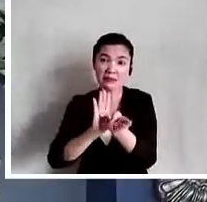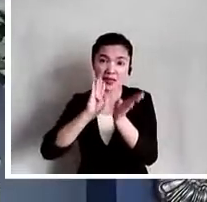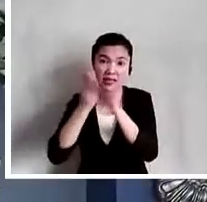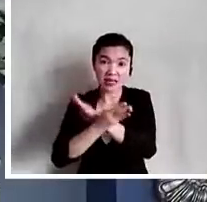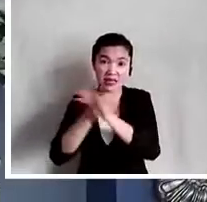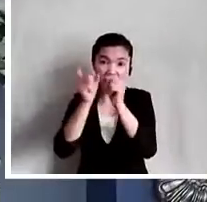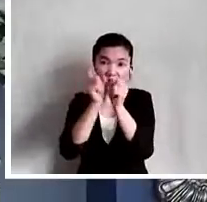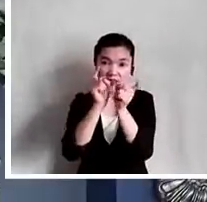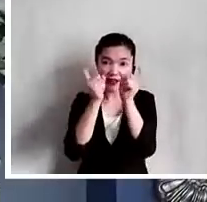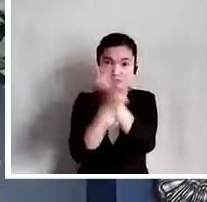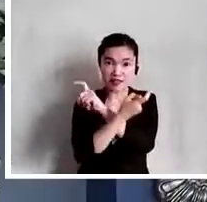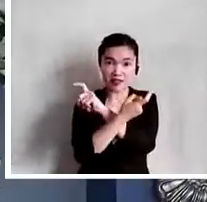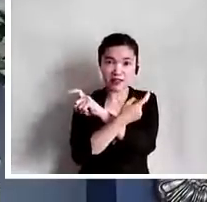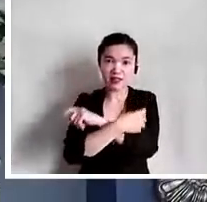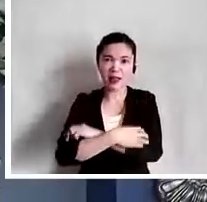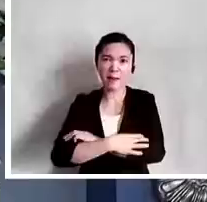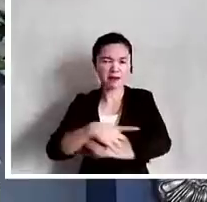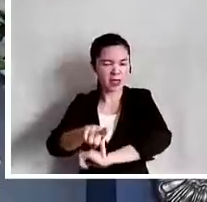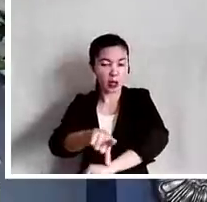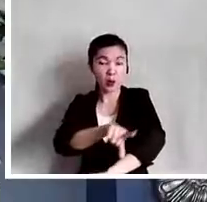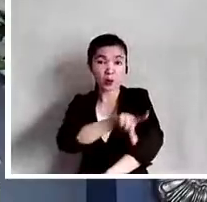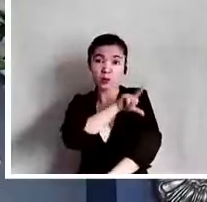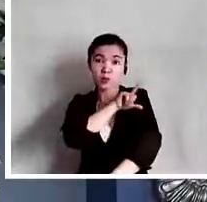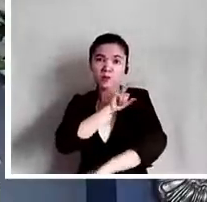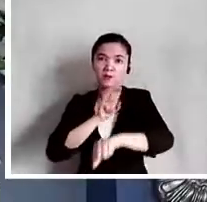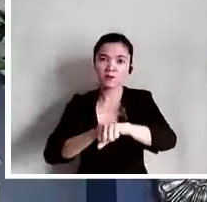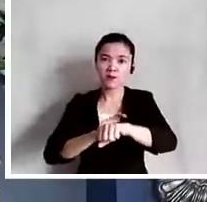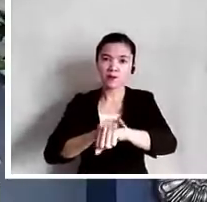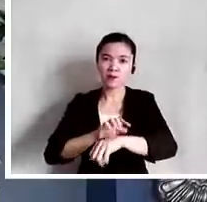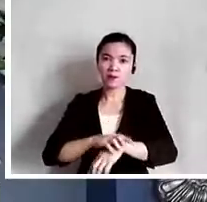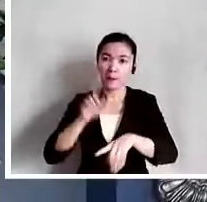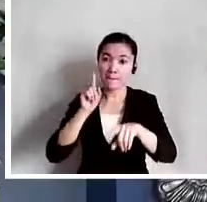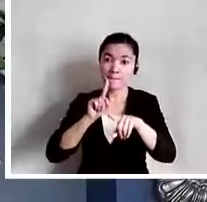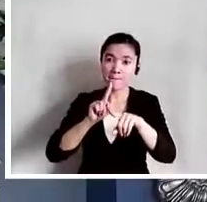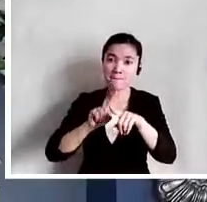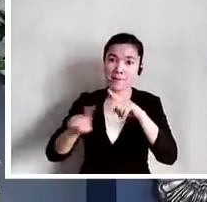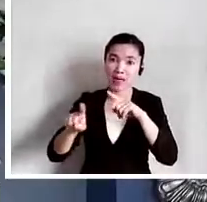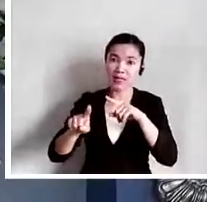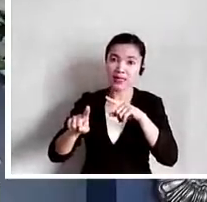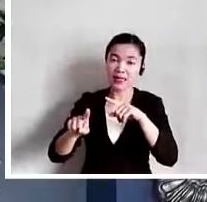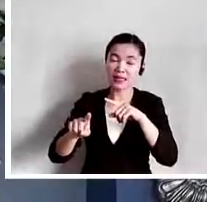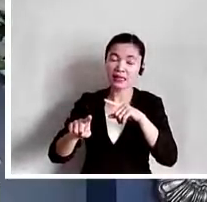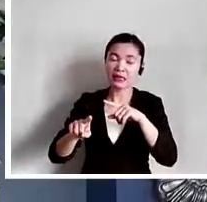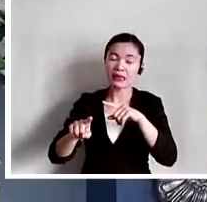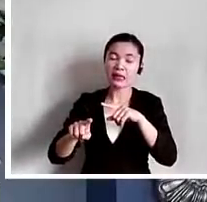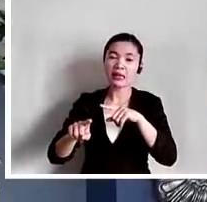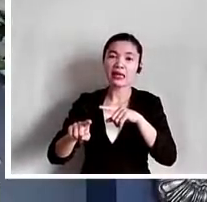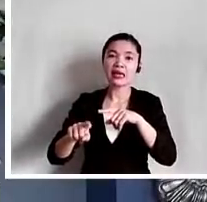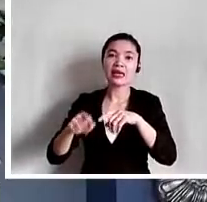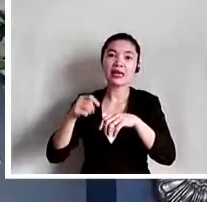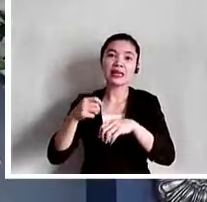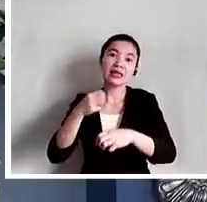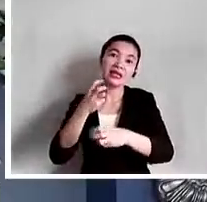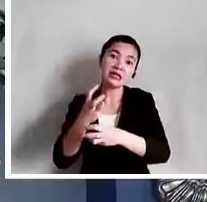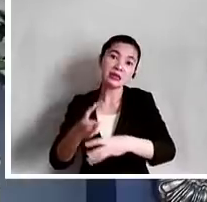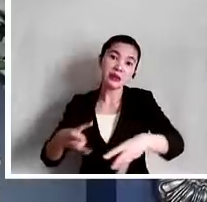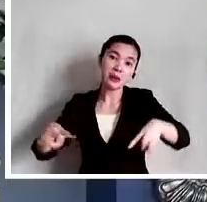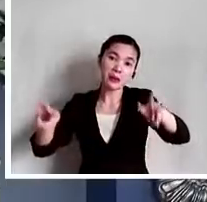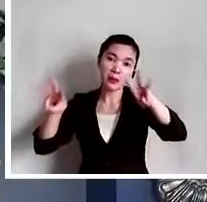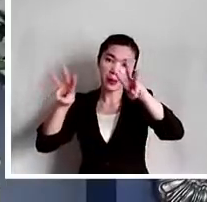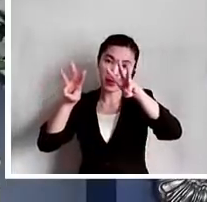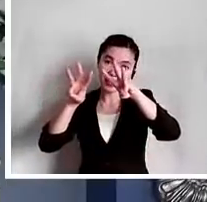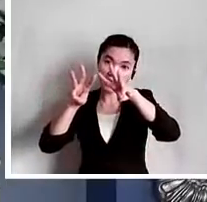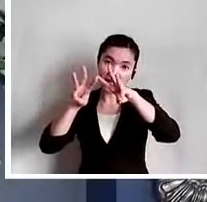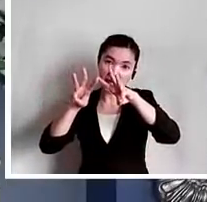It may have taken a long way, but it made Augustine a worthy guest in the banquet of the kingdom of